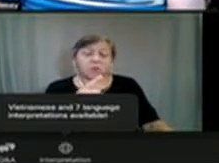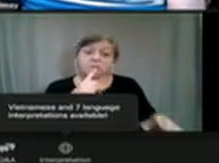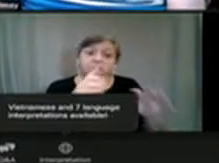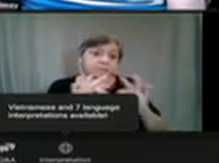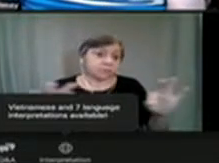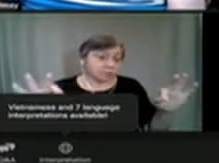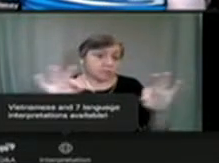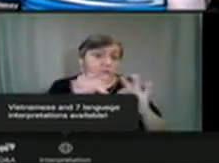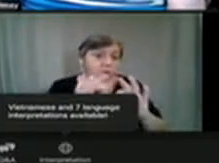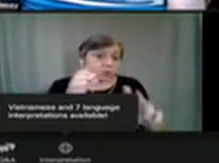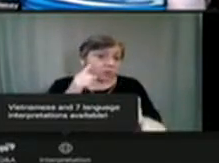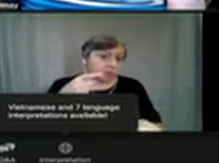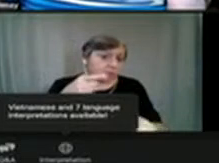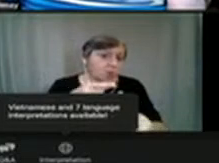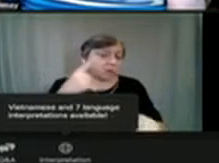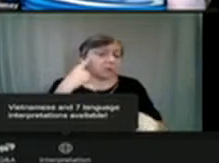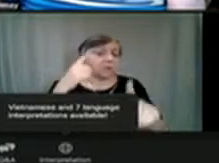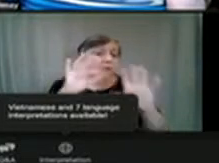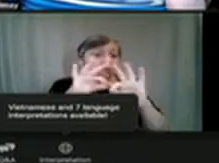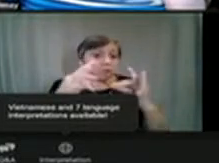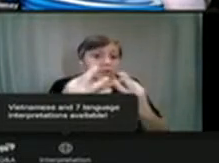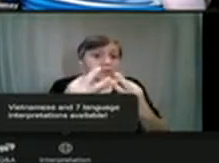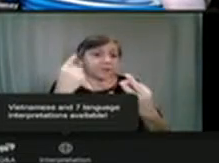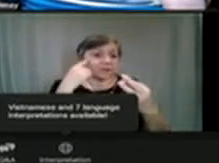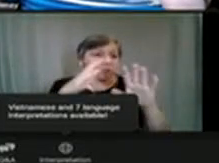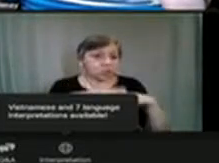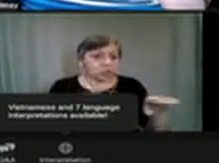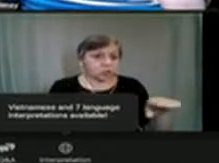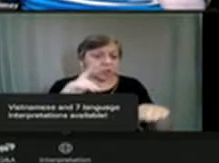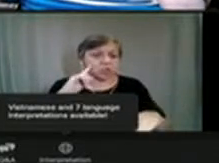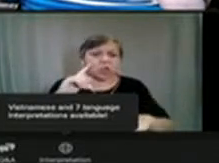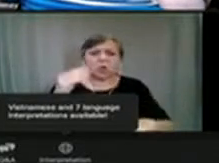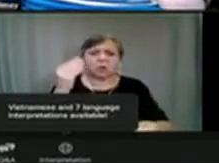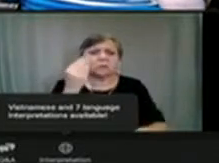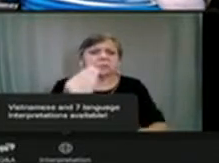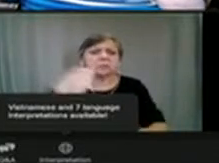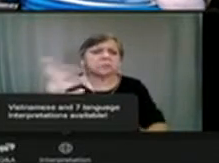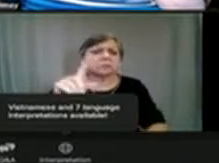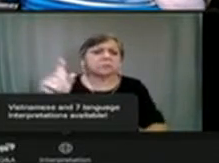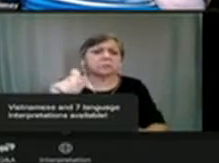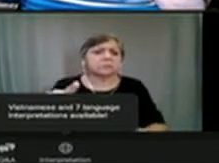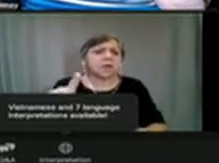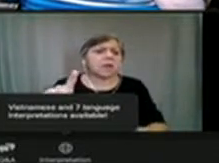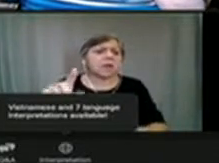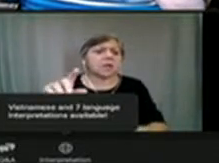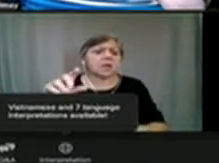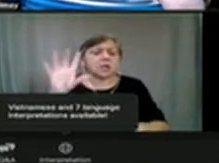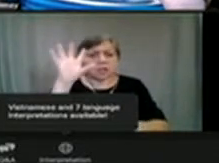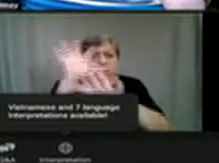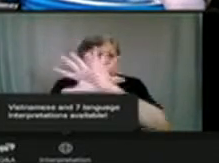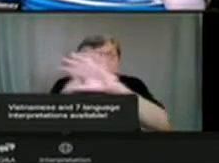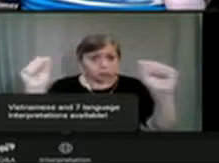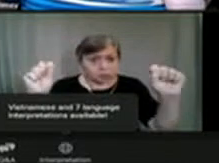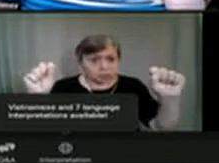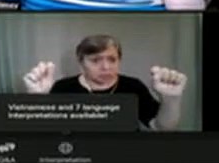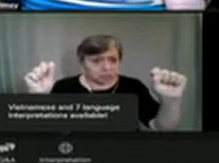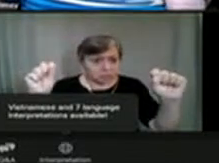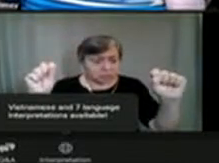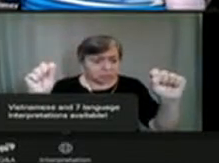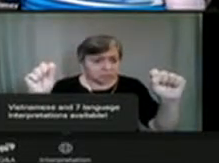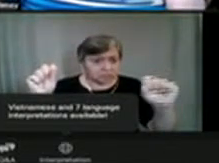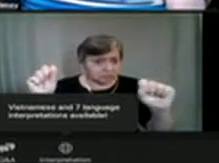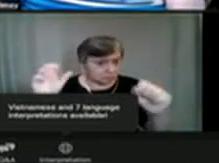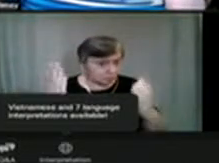this, Superintendent, it might be worth checking into, because I know that Tony and Pam had been working on